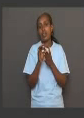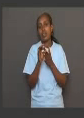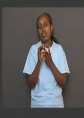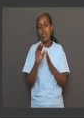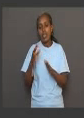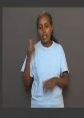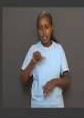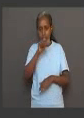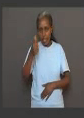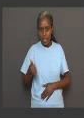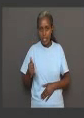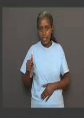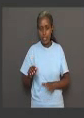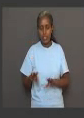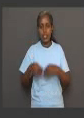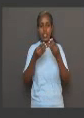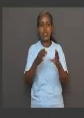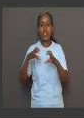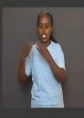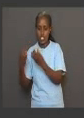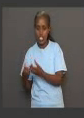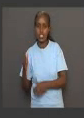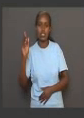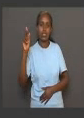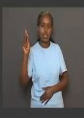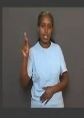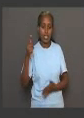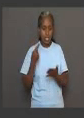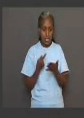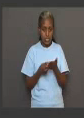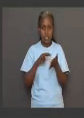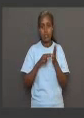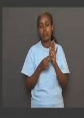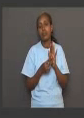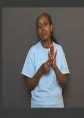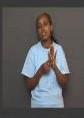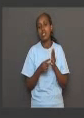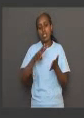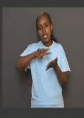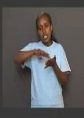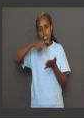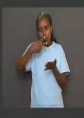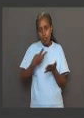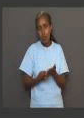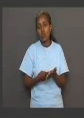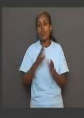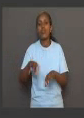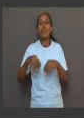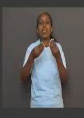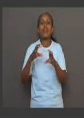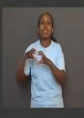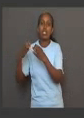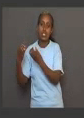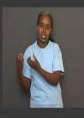any given section k. That means that the volume of a given